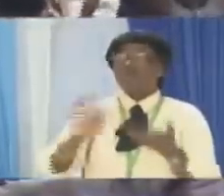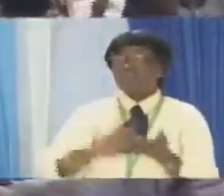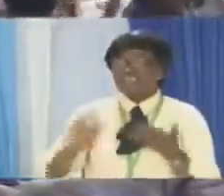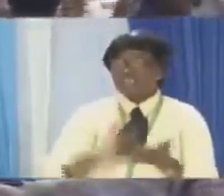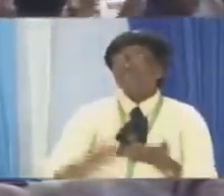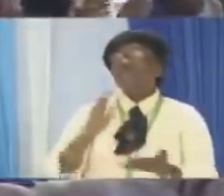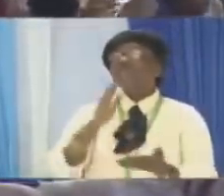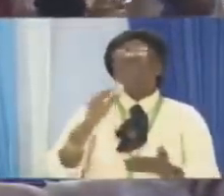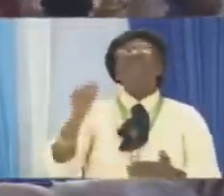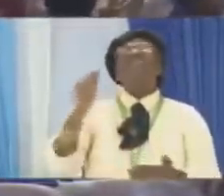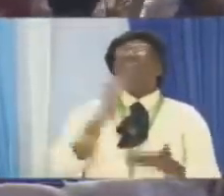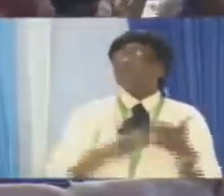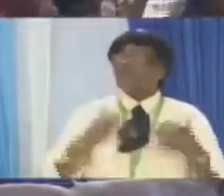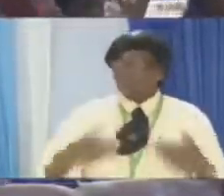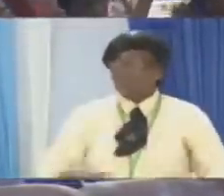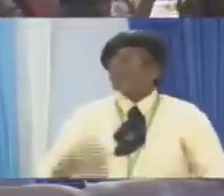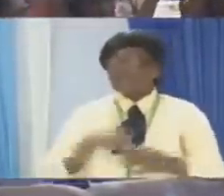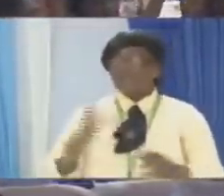on you.